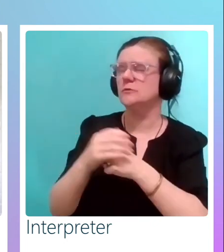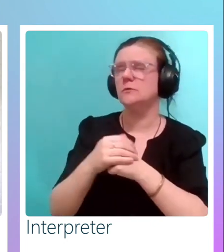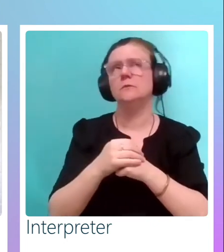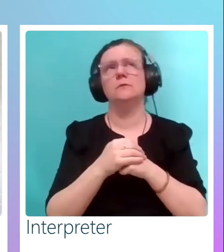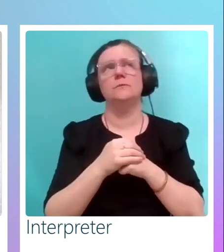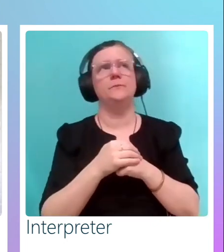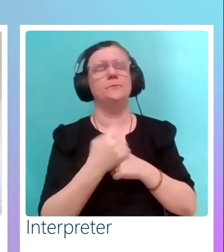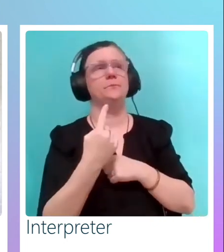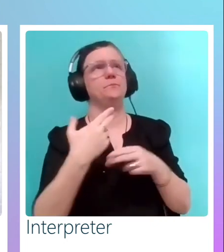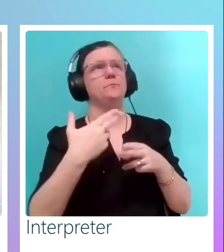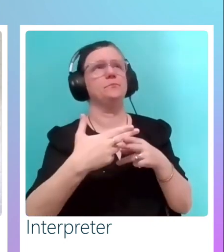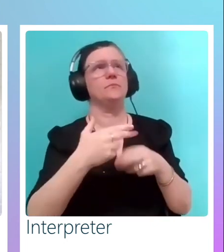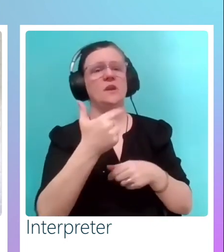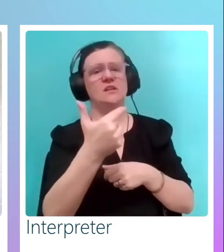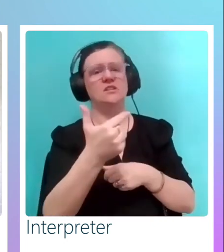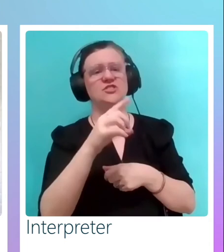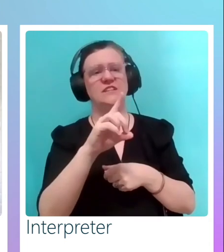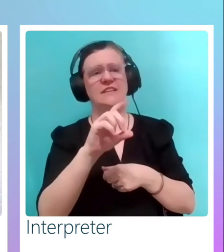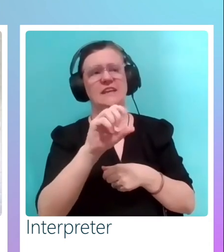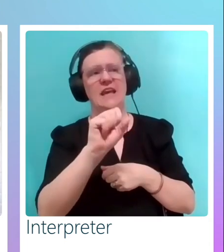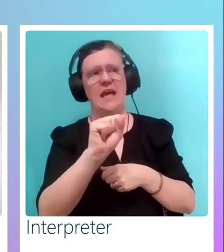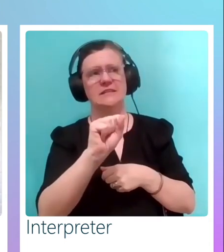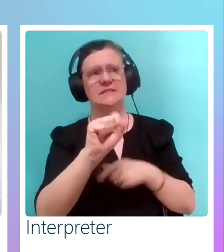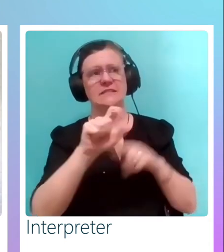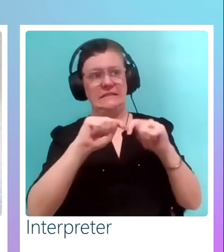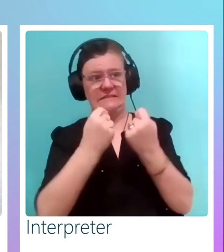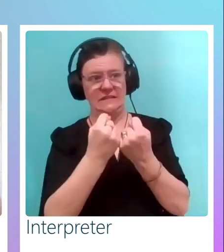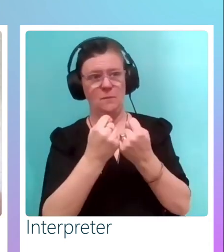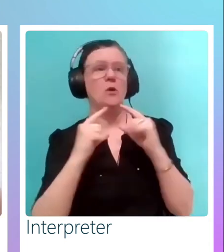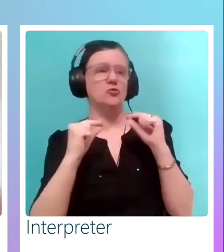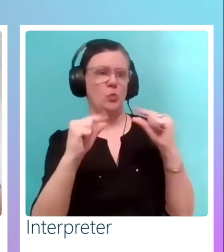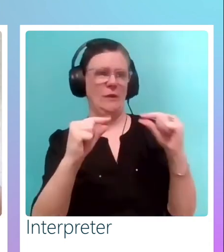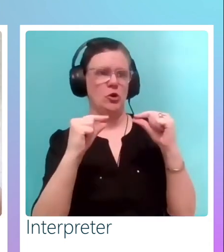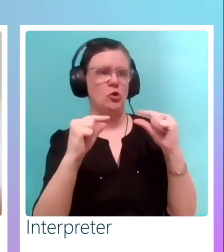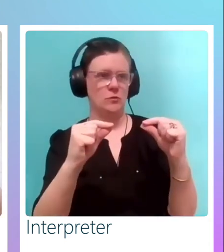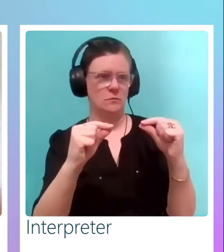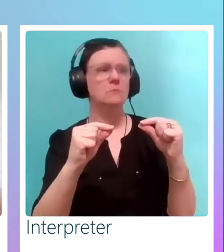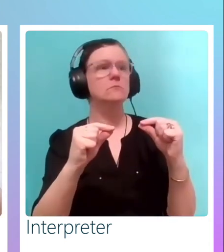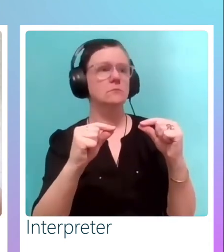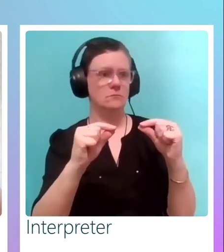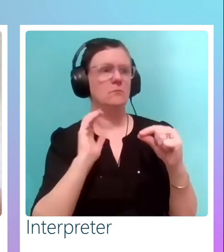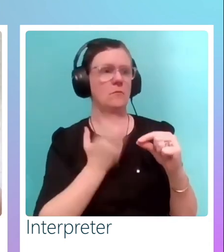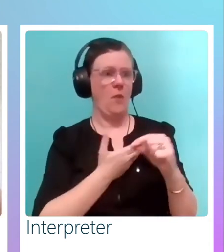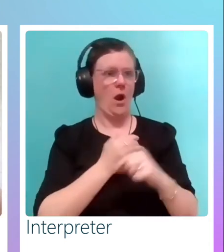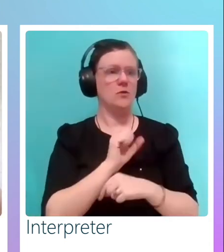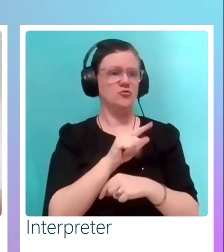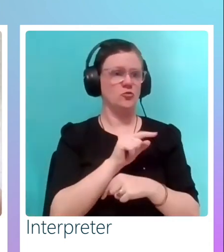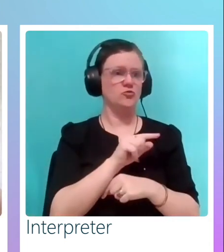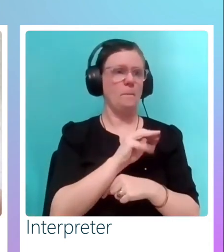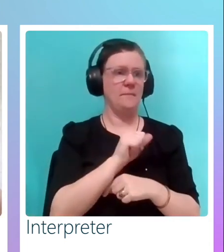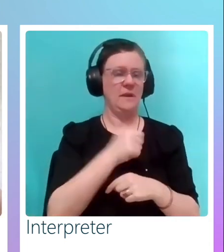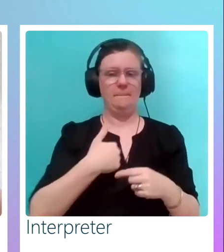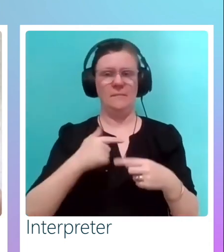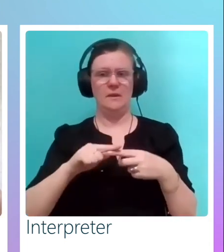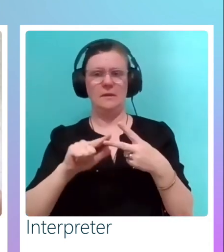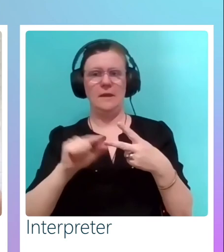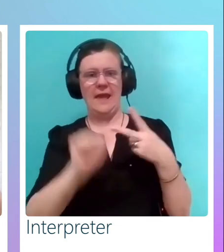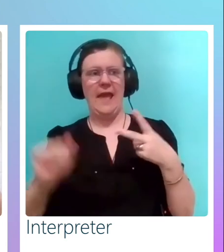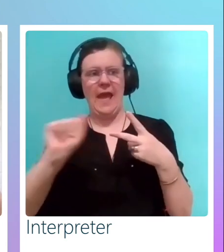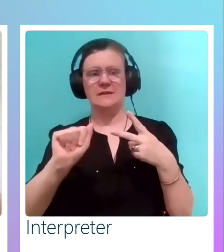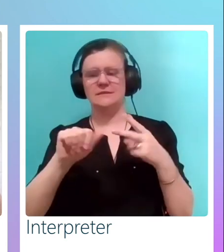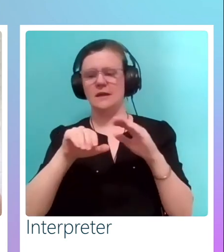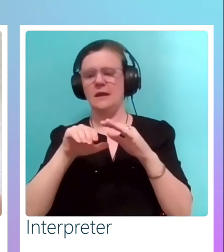There's one called GDS Team on Twitter where we publish our own social media. You can follow me on at Accessible